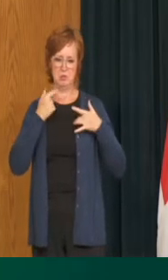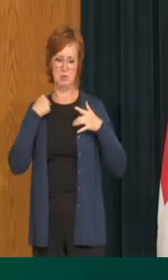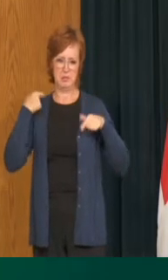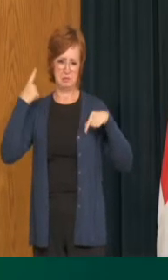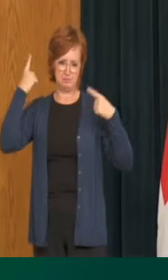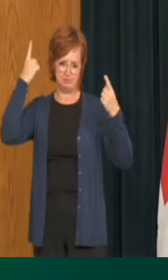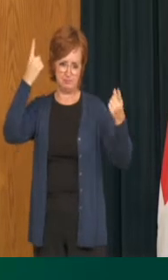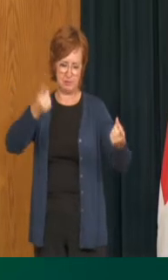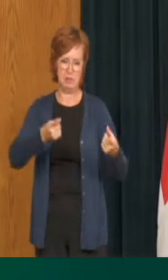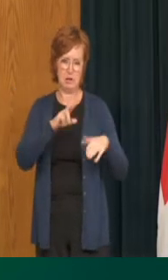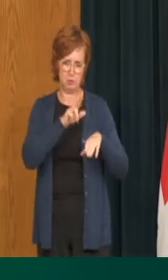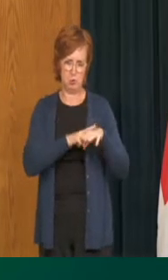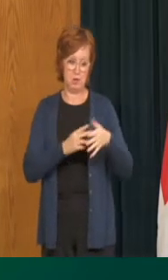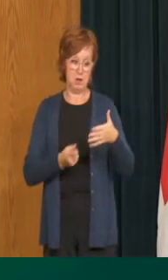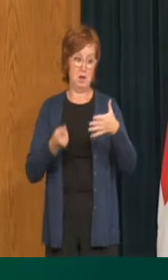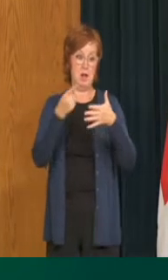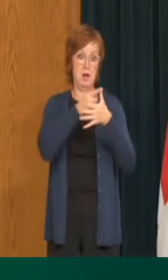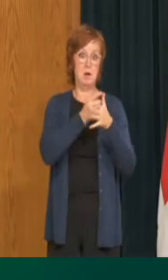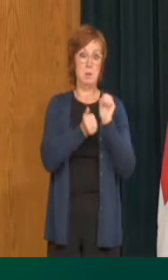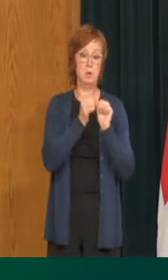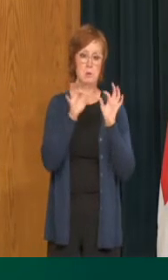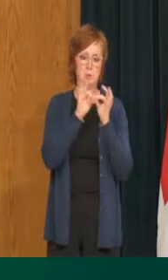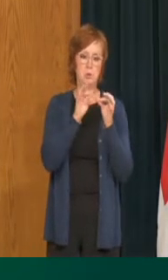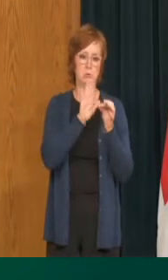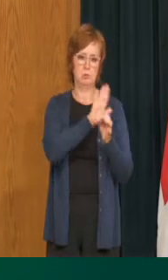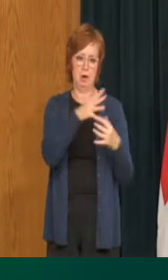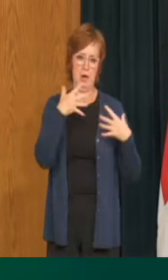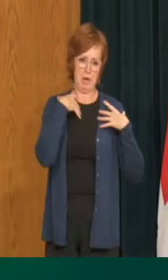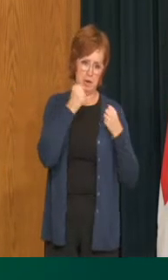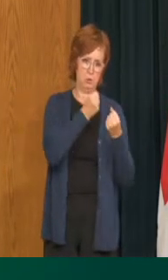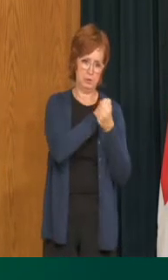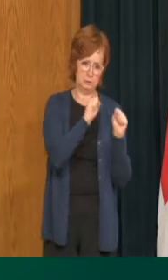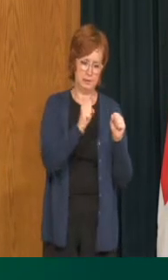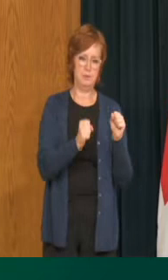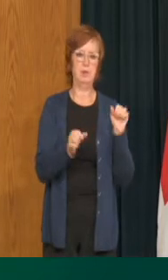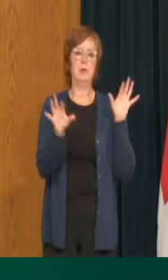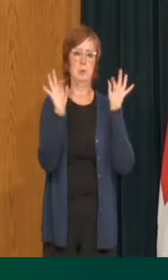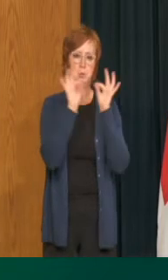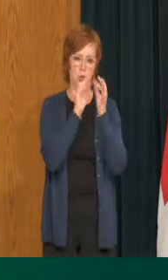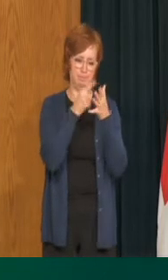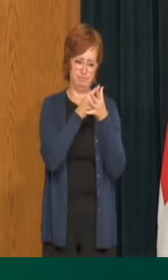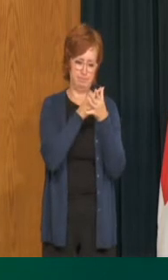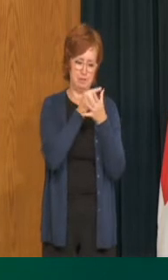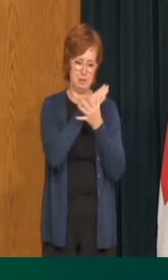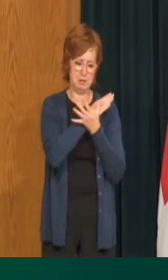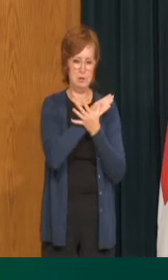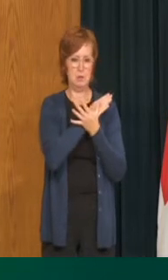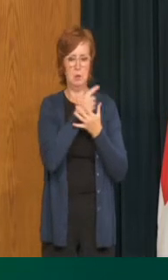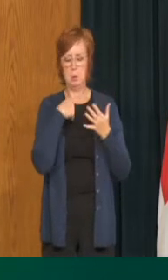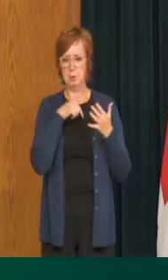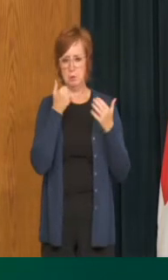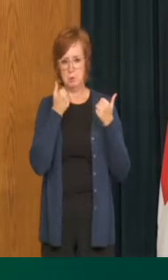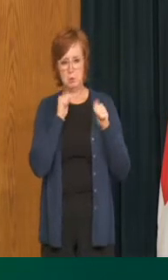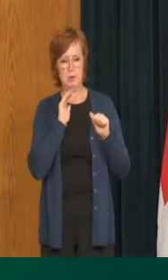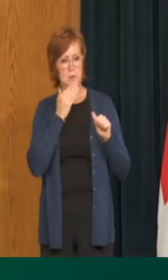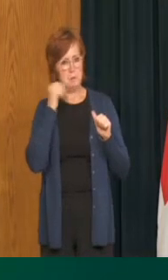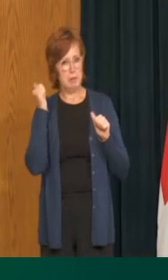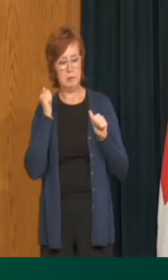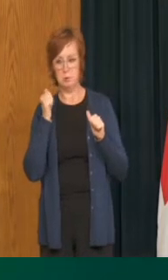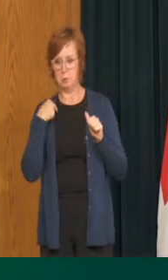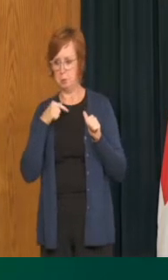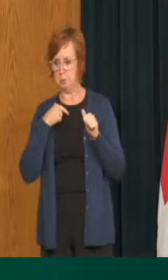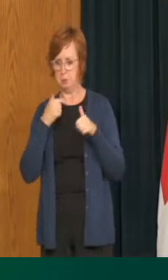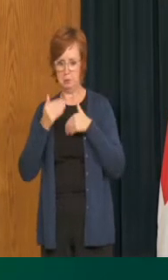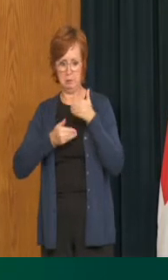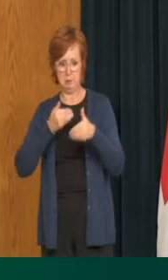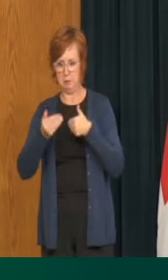of the people of the province, and we have made what we feel all along the very best decisions that we can make, given the information that we have at